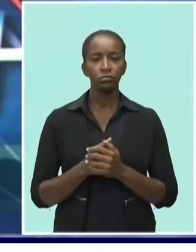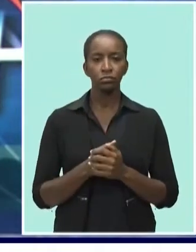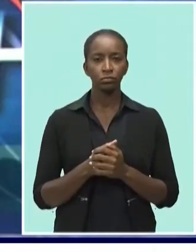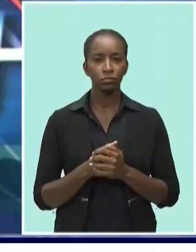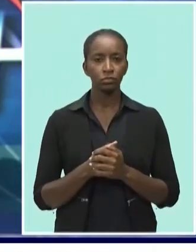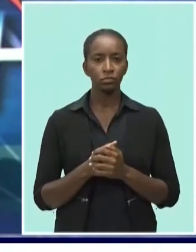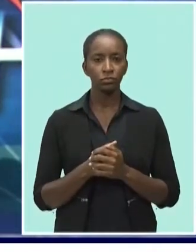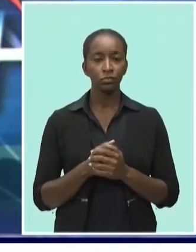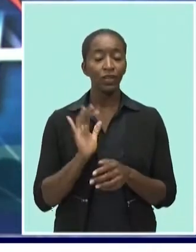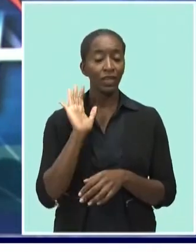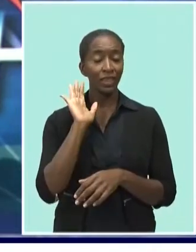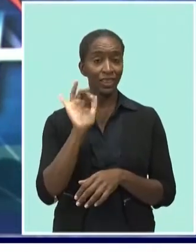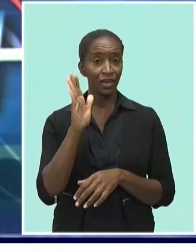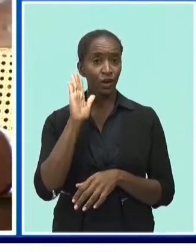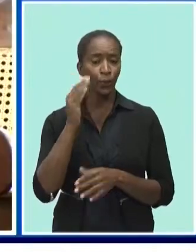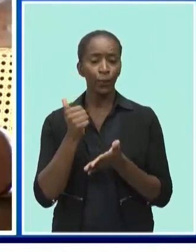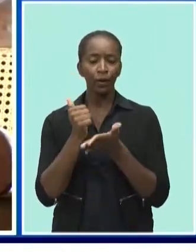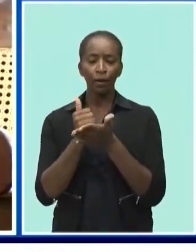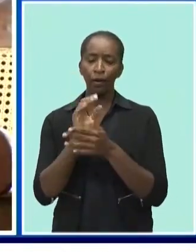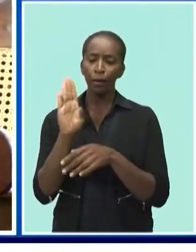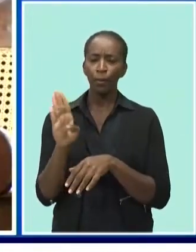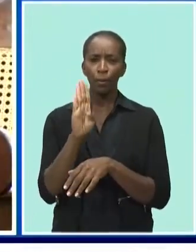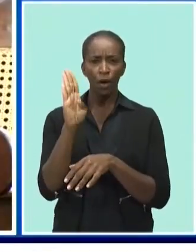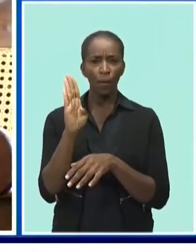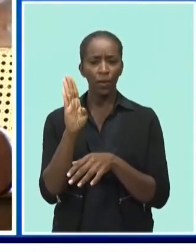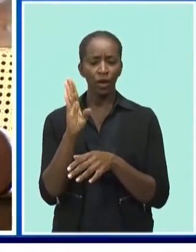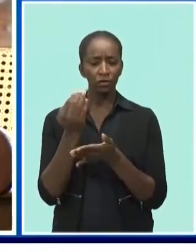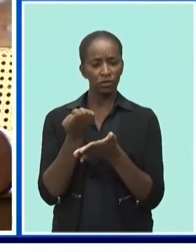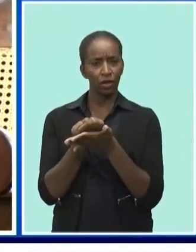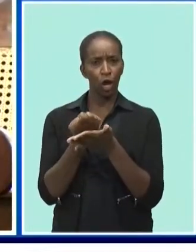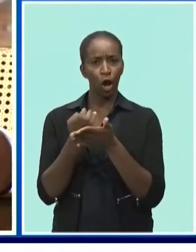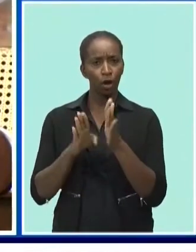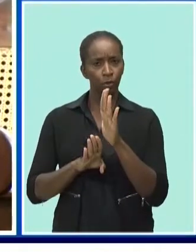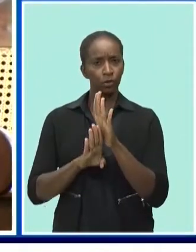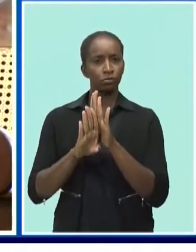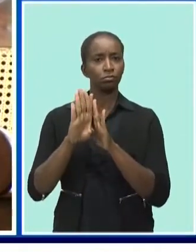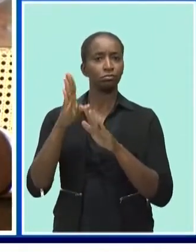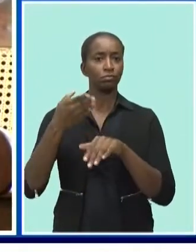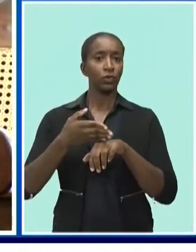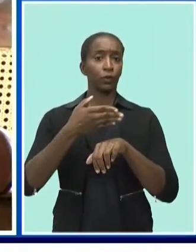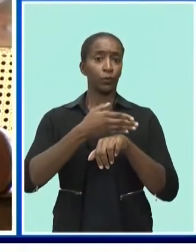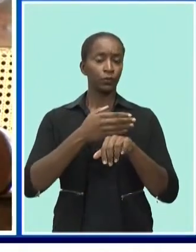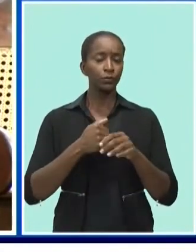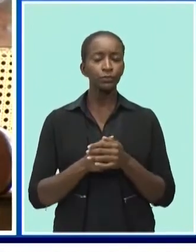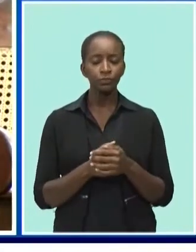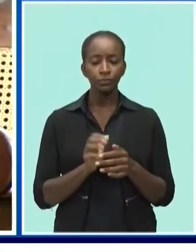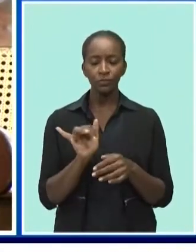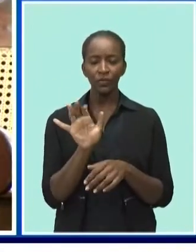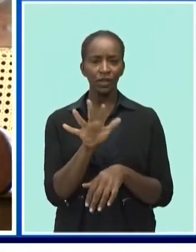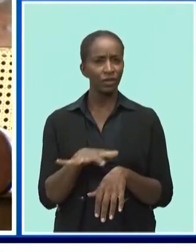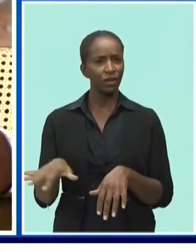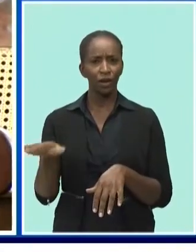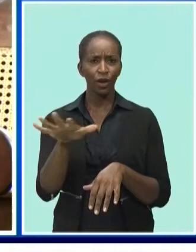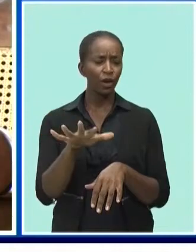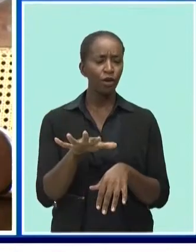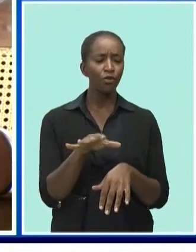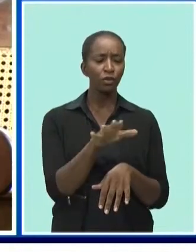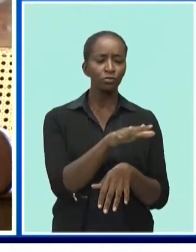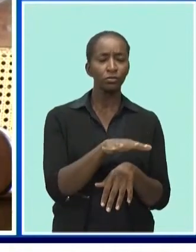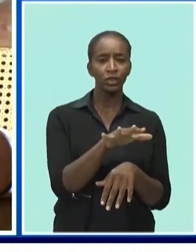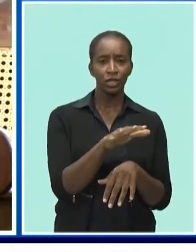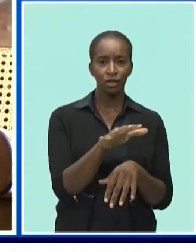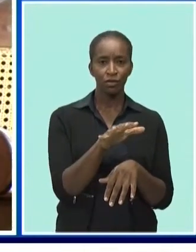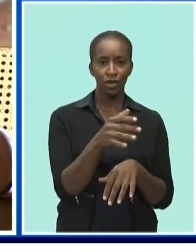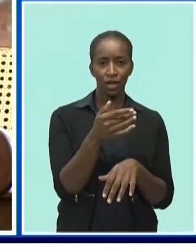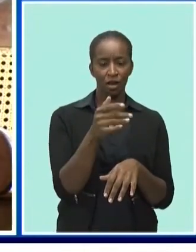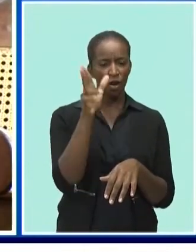recovery. The particular area is part of an area stretching from the Garrison to the